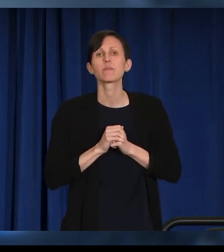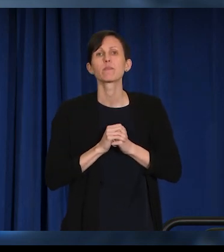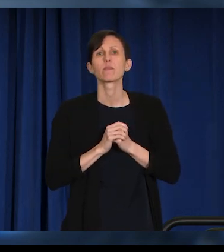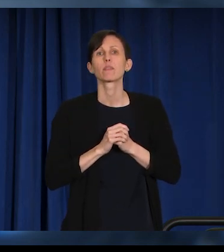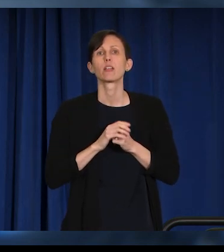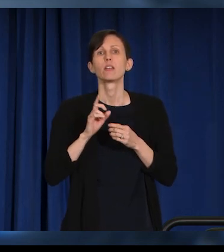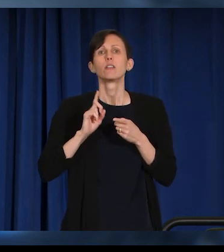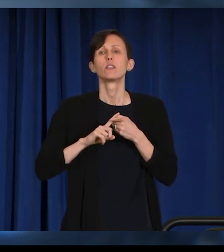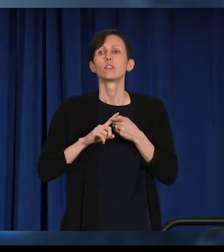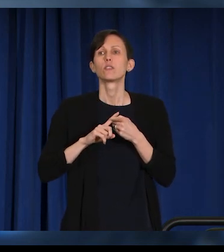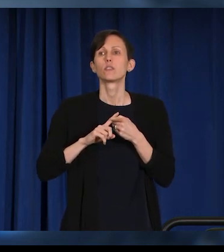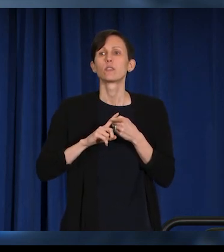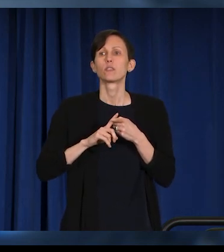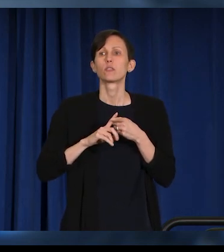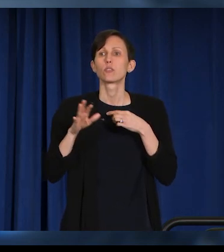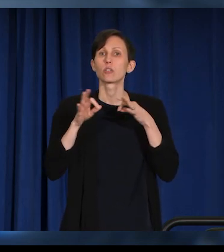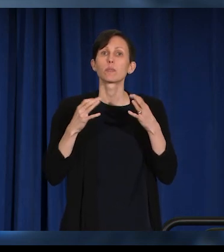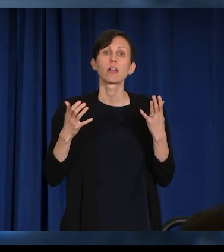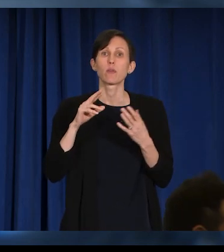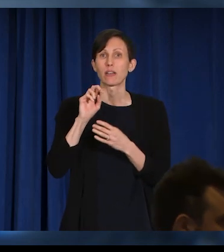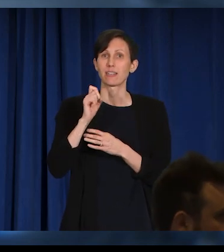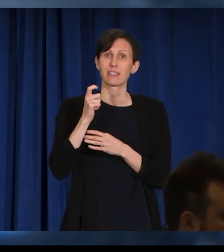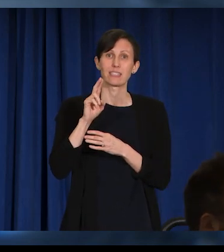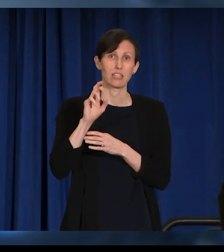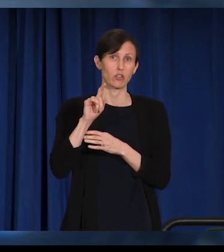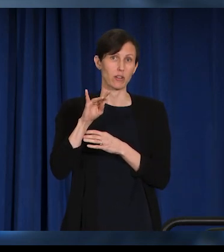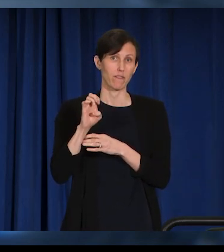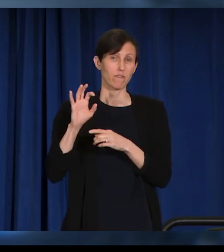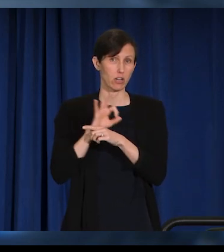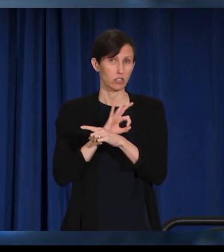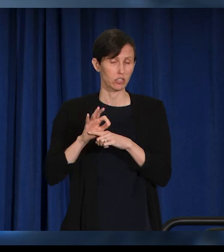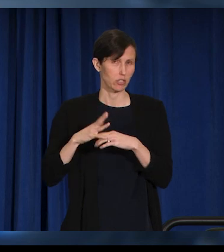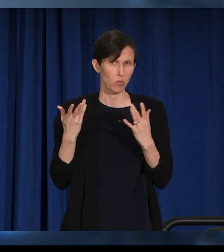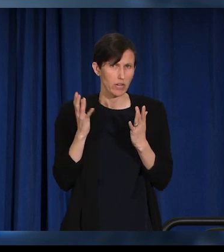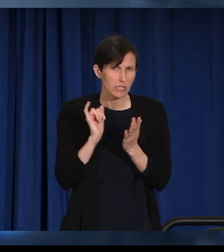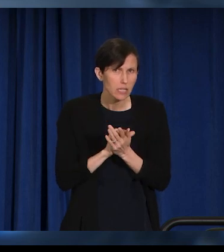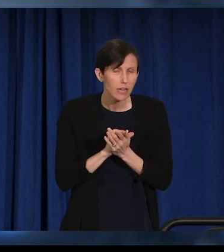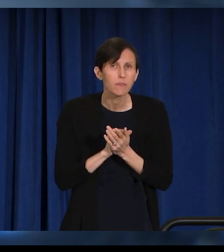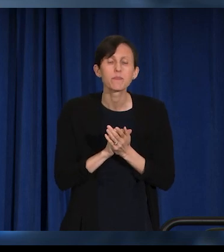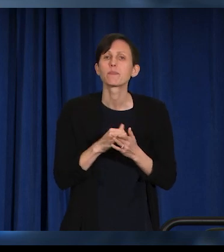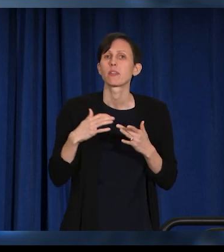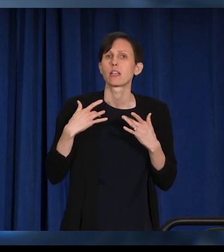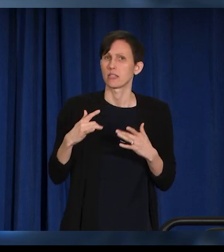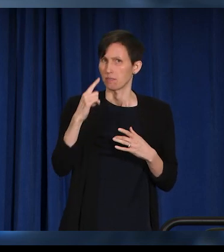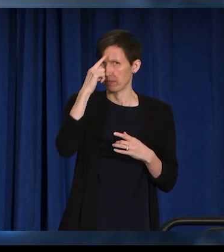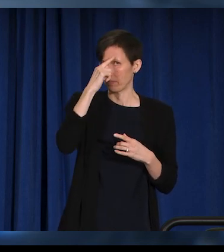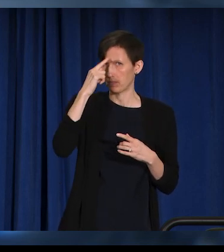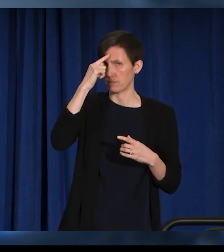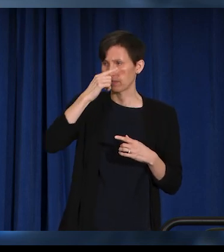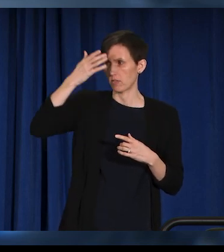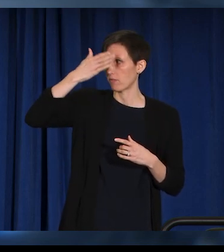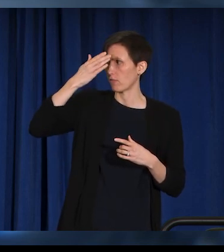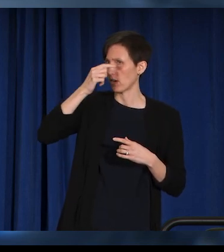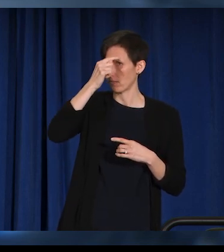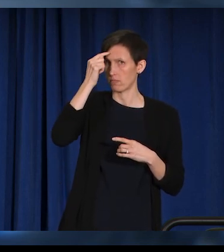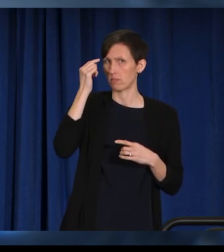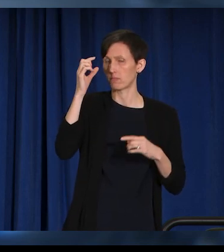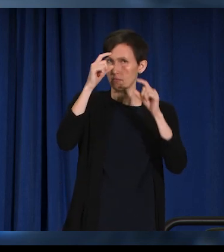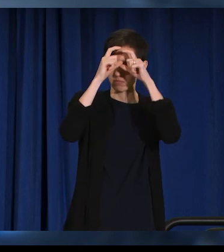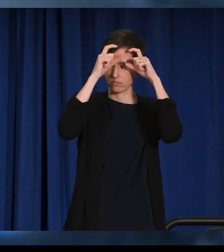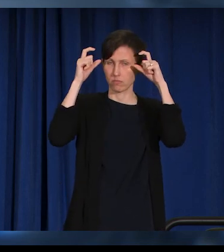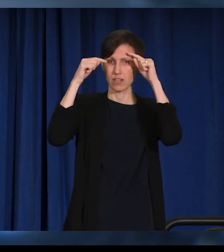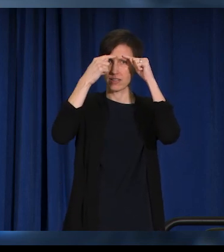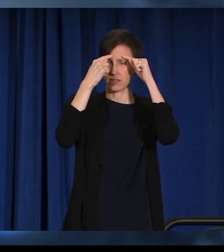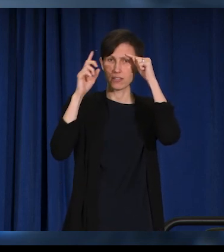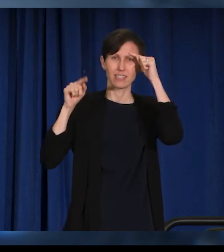to explain what executive functioning is, it mostly happens in the prefrontal cortex of our brain. This is the thinking part of our